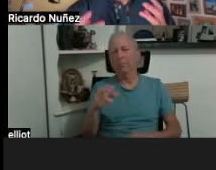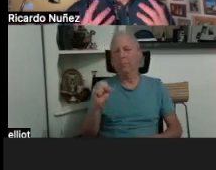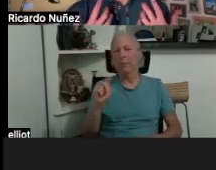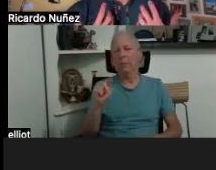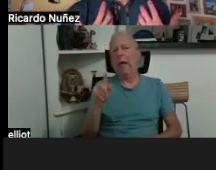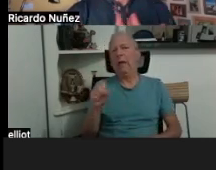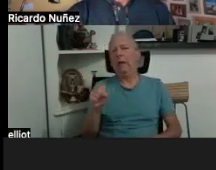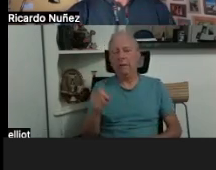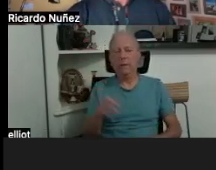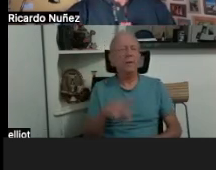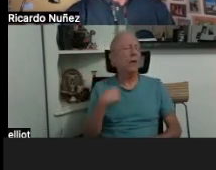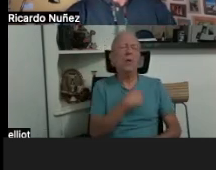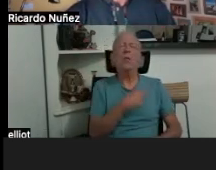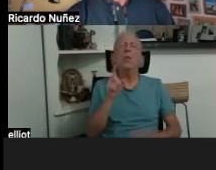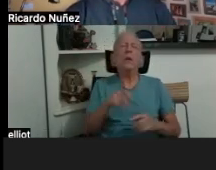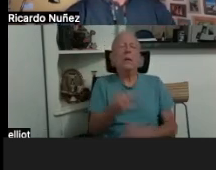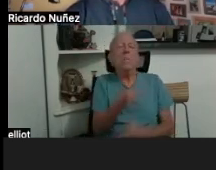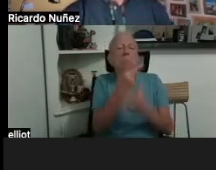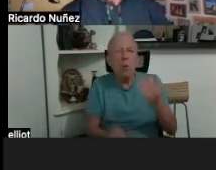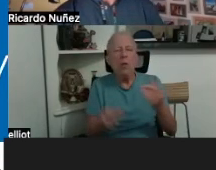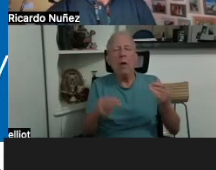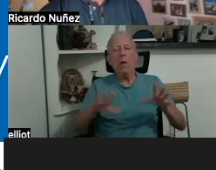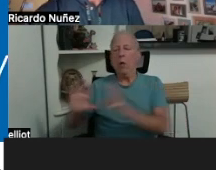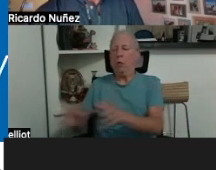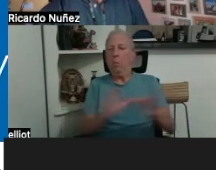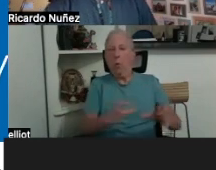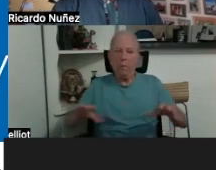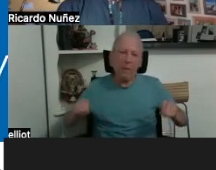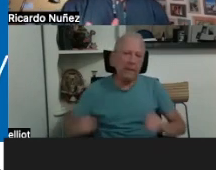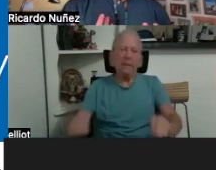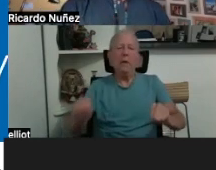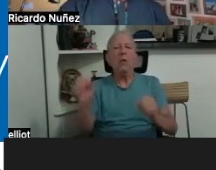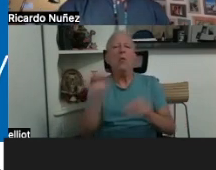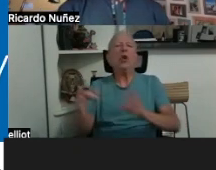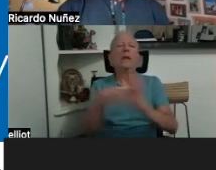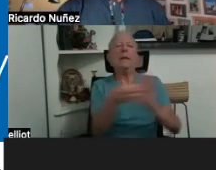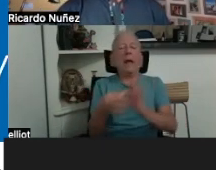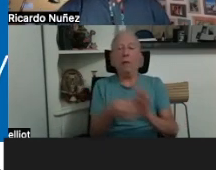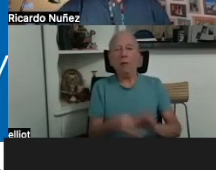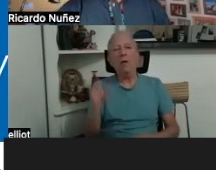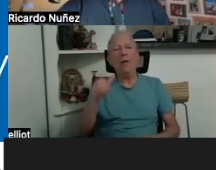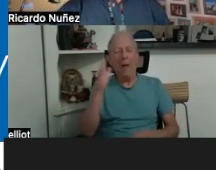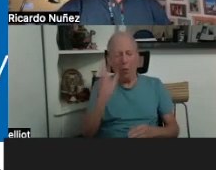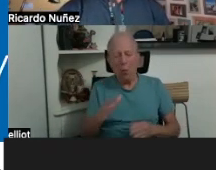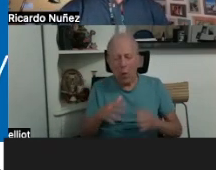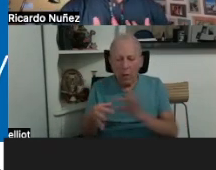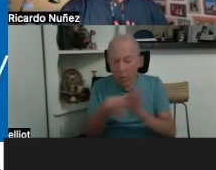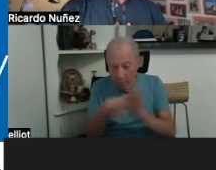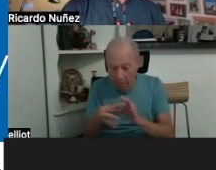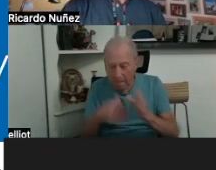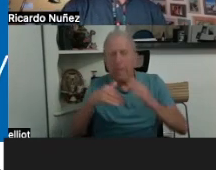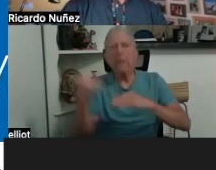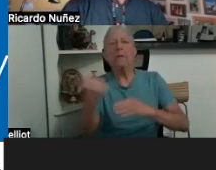these movements and energies working together to build something different. So